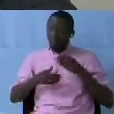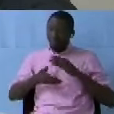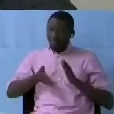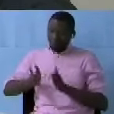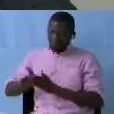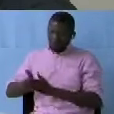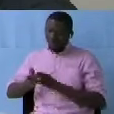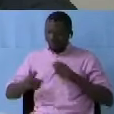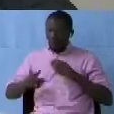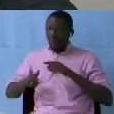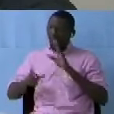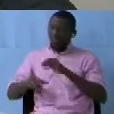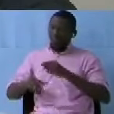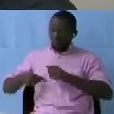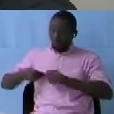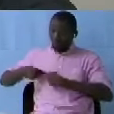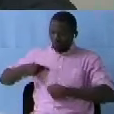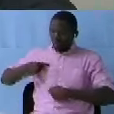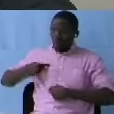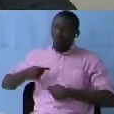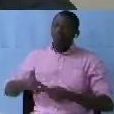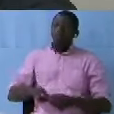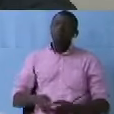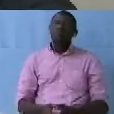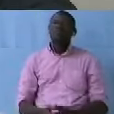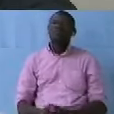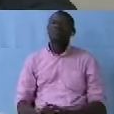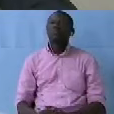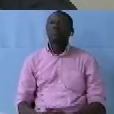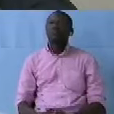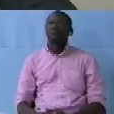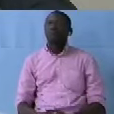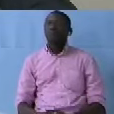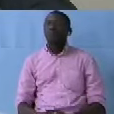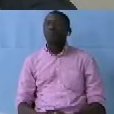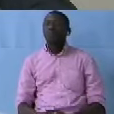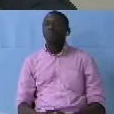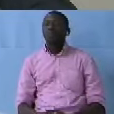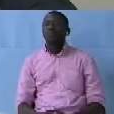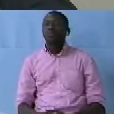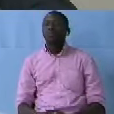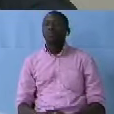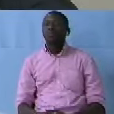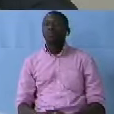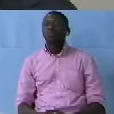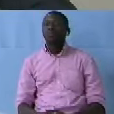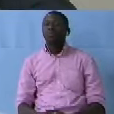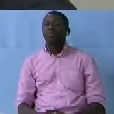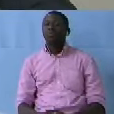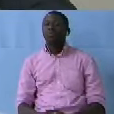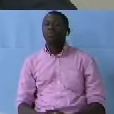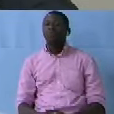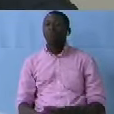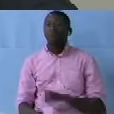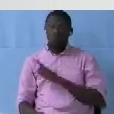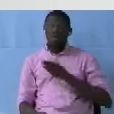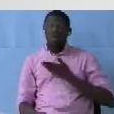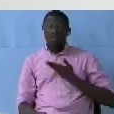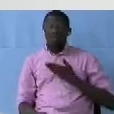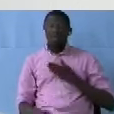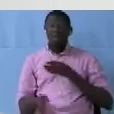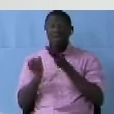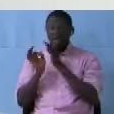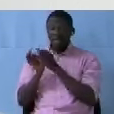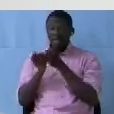xamne dang ko ci waxal mu nangu toko dal di ko sign lolu mom su boba lolu nga wara def. And you have to explain it in a